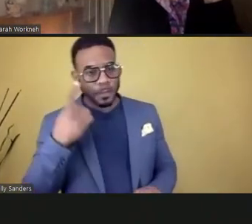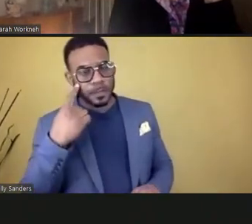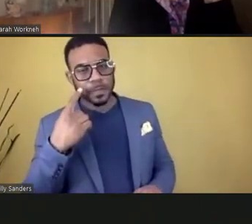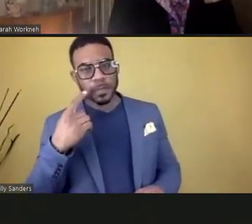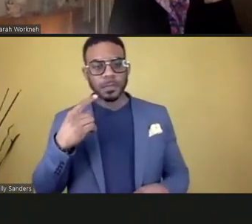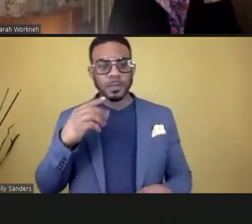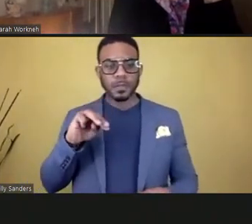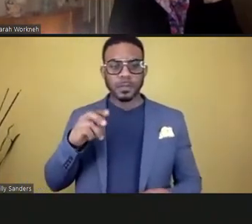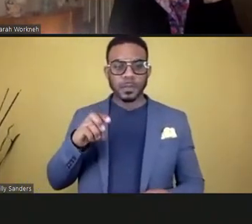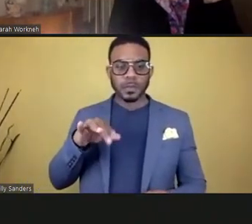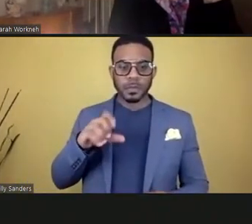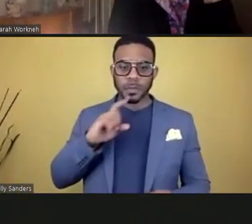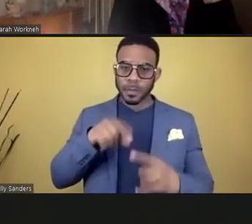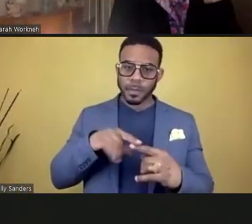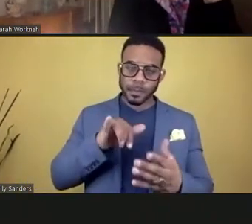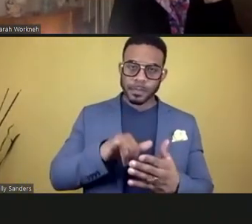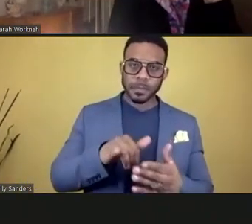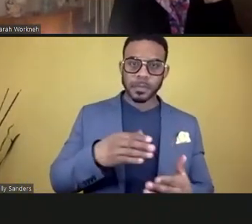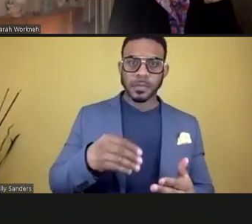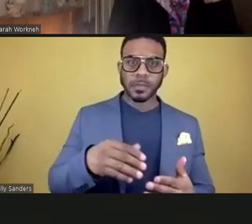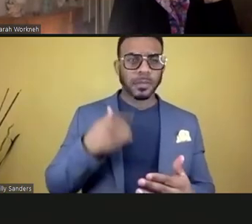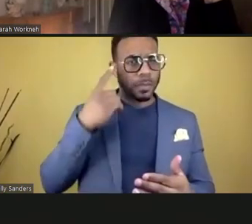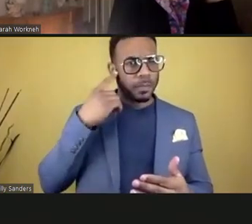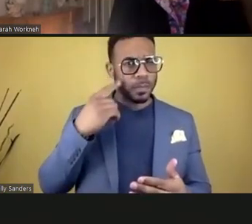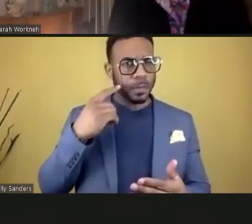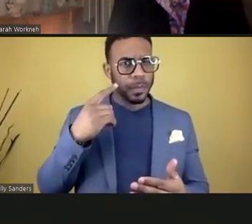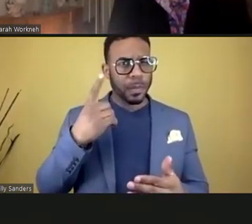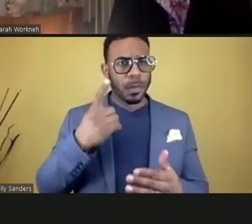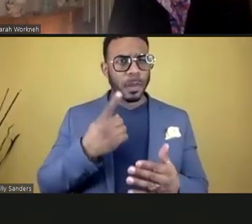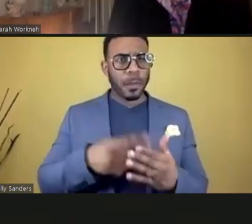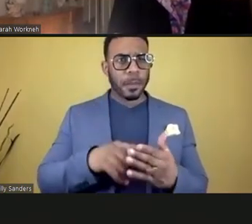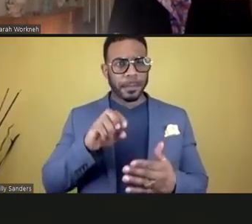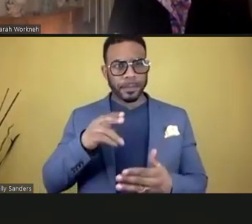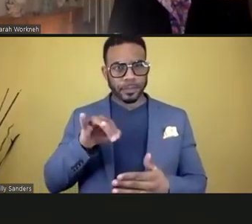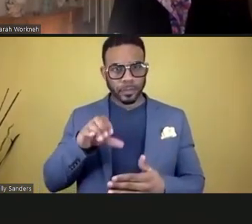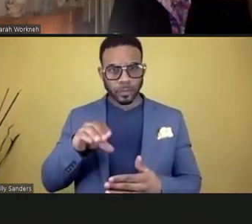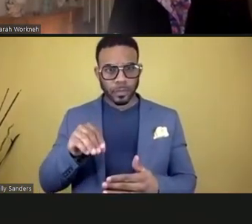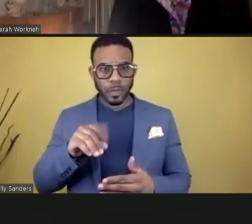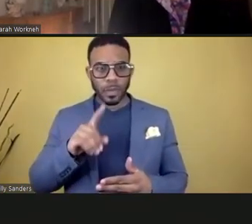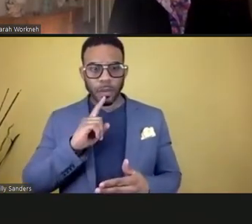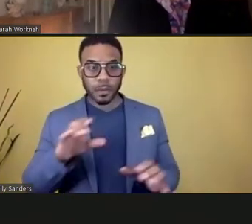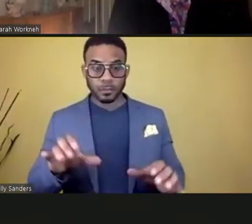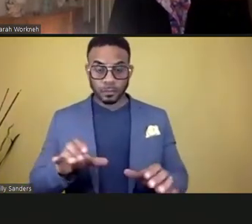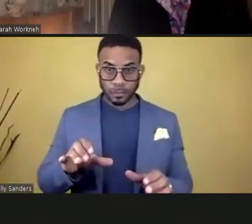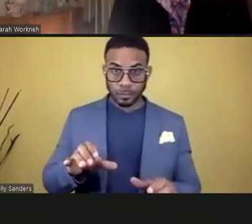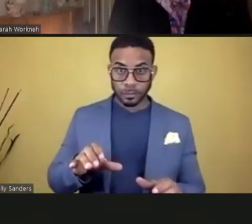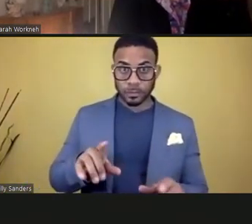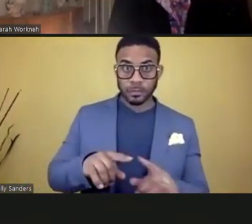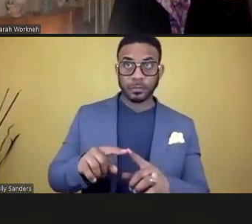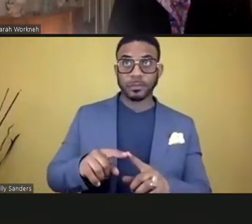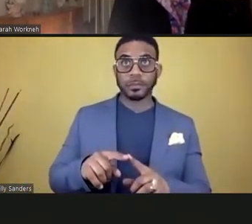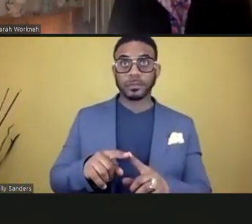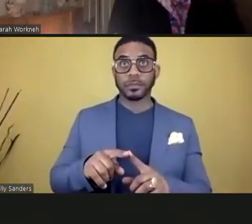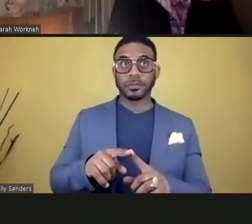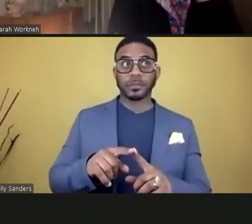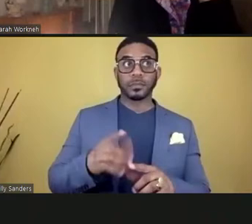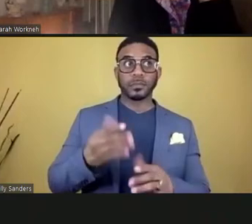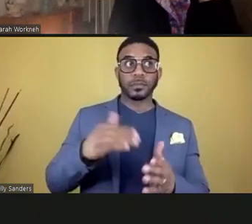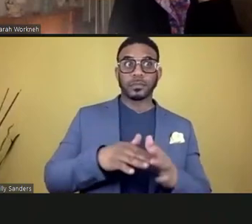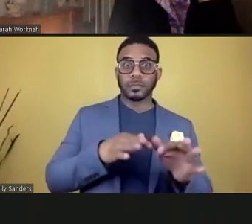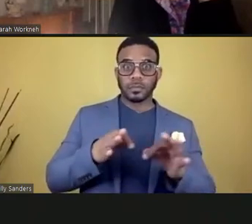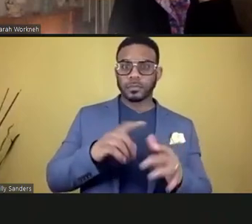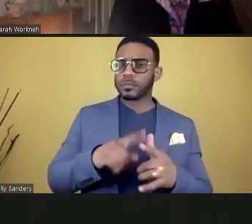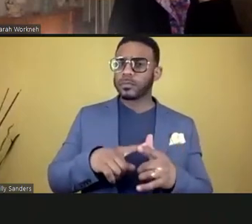Bashizo talked about that. And I think what Bashizo is doing is redefining